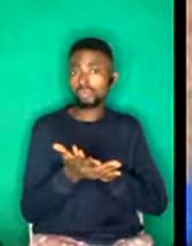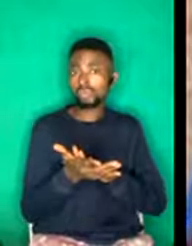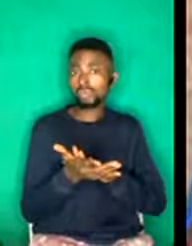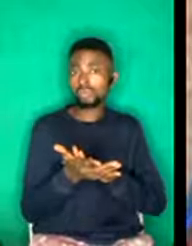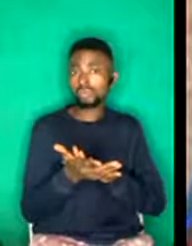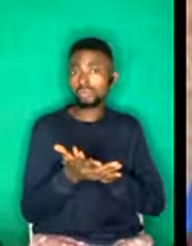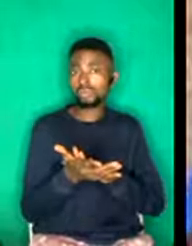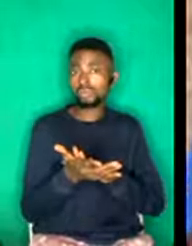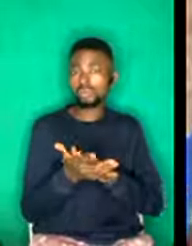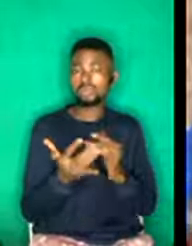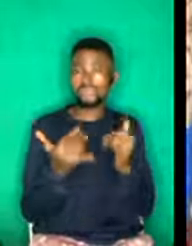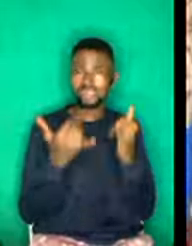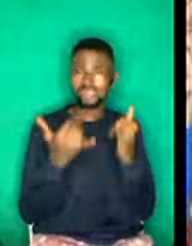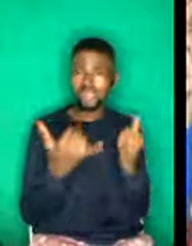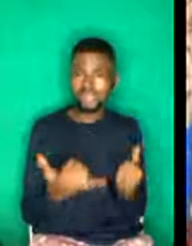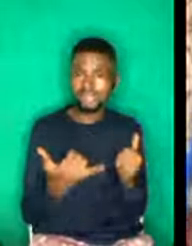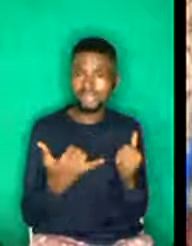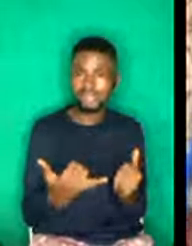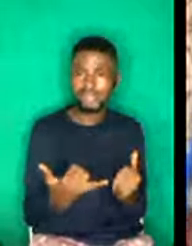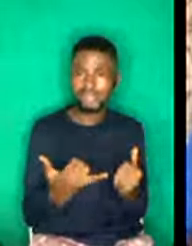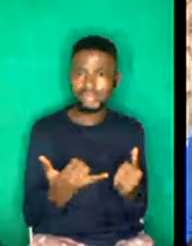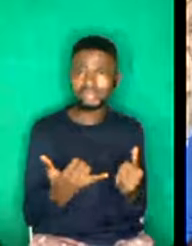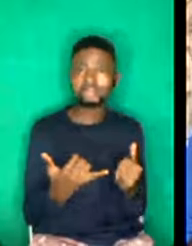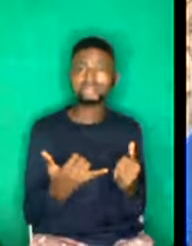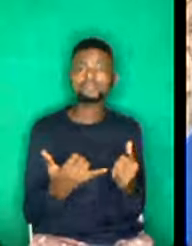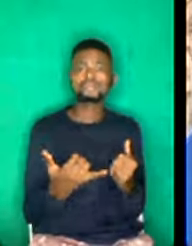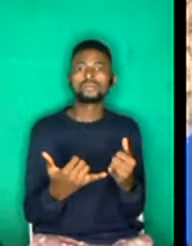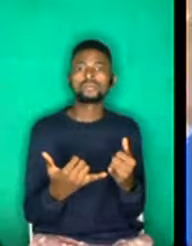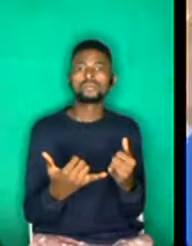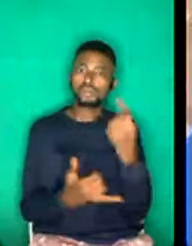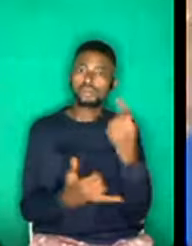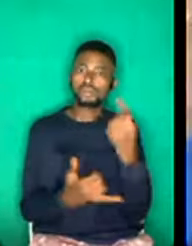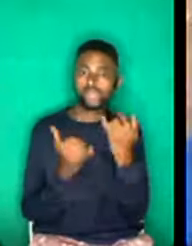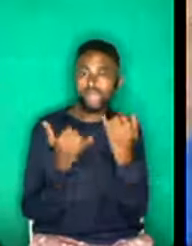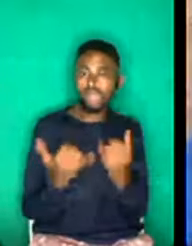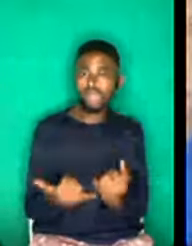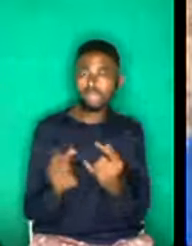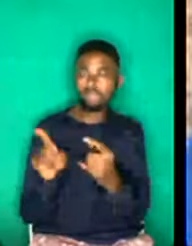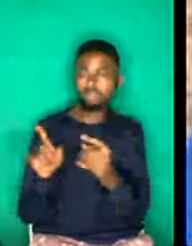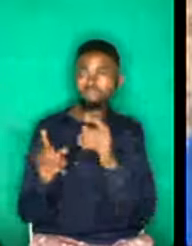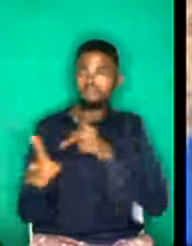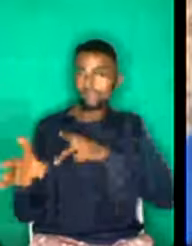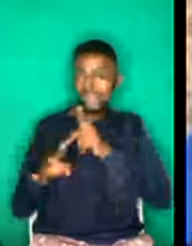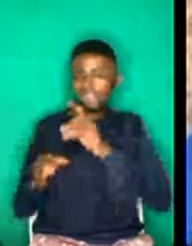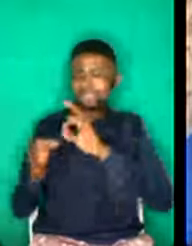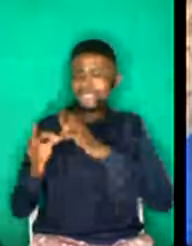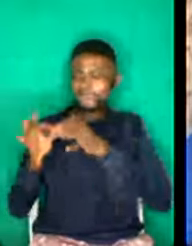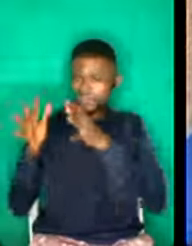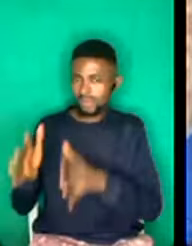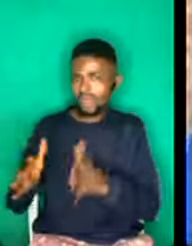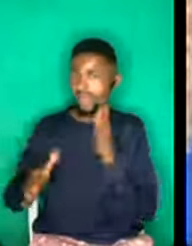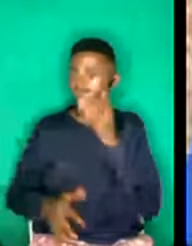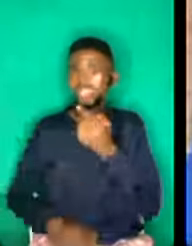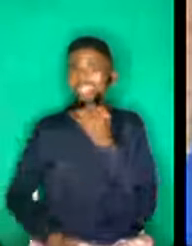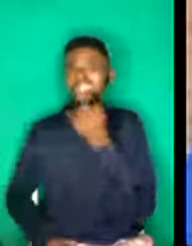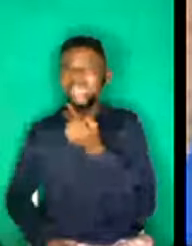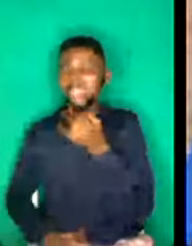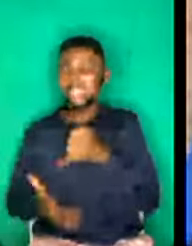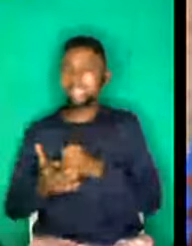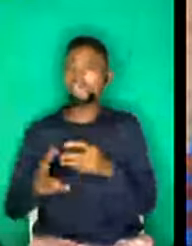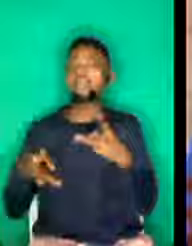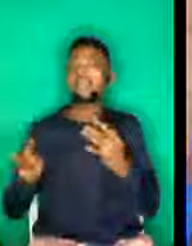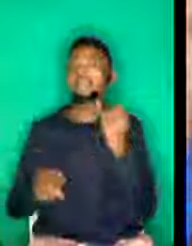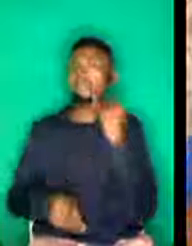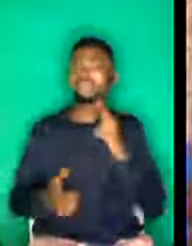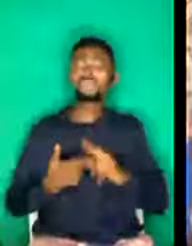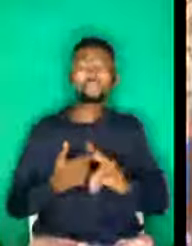Now, it's now left to a professional sign language interpreter to say it the it's supposed to be in spoken